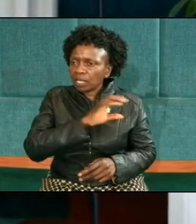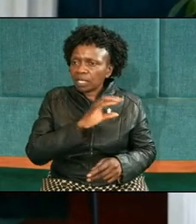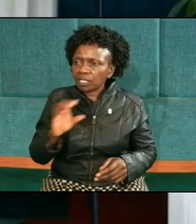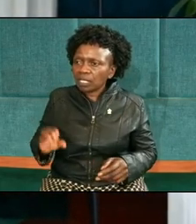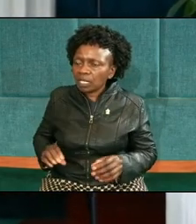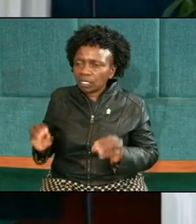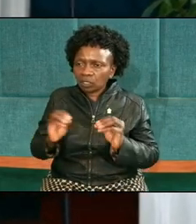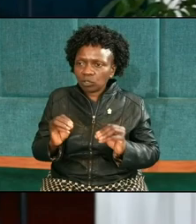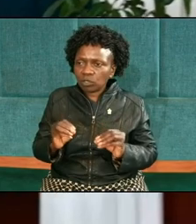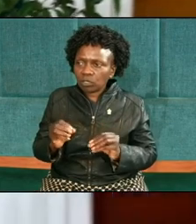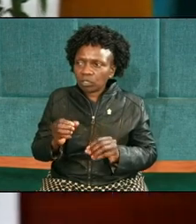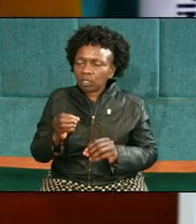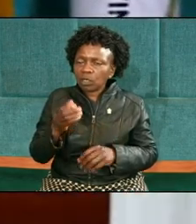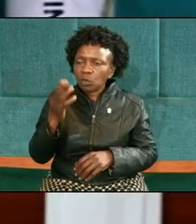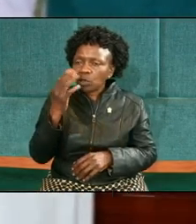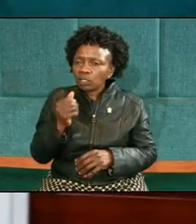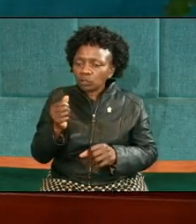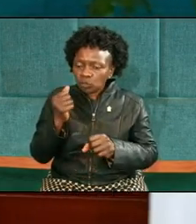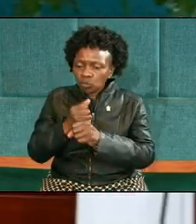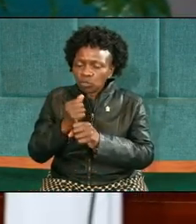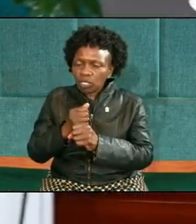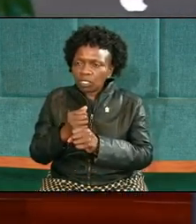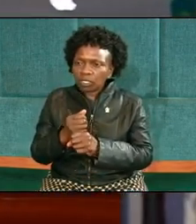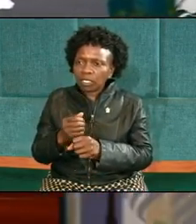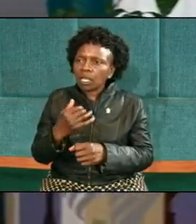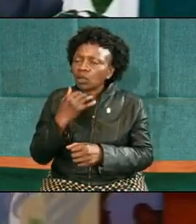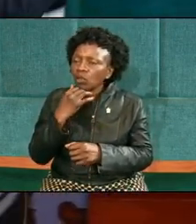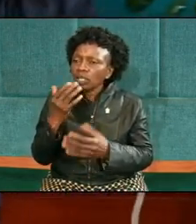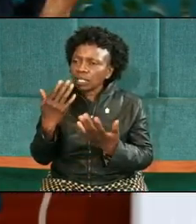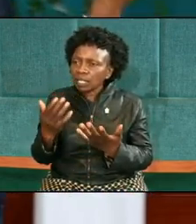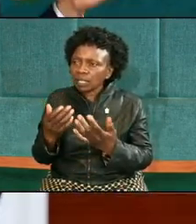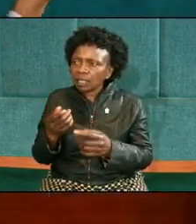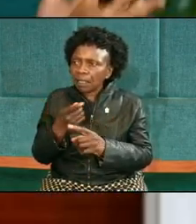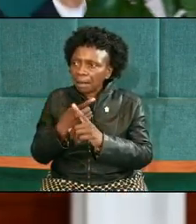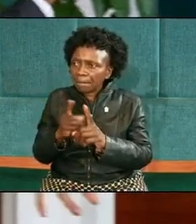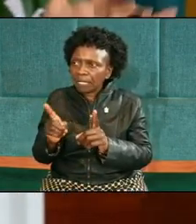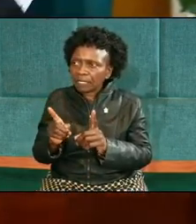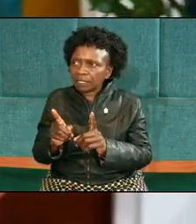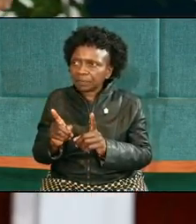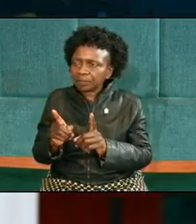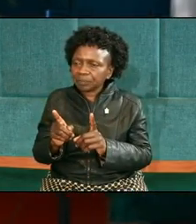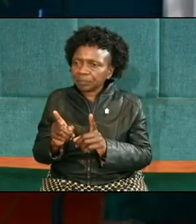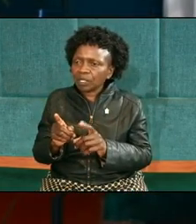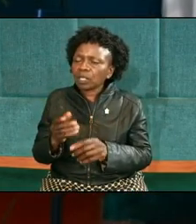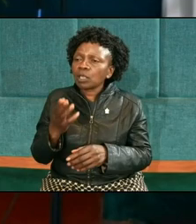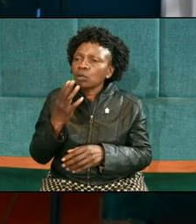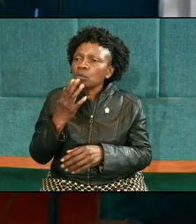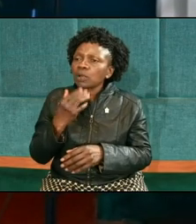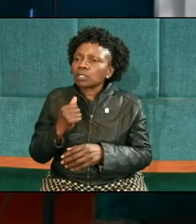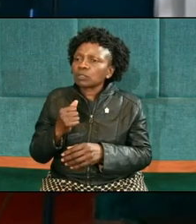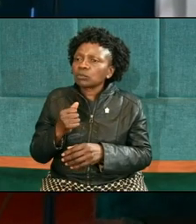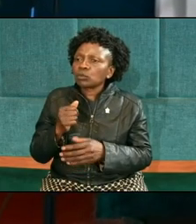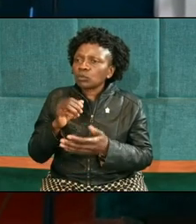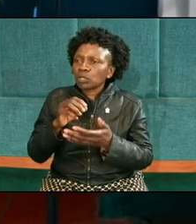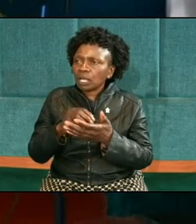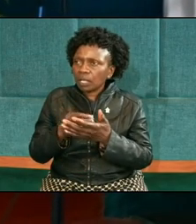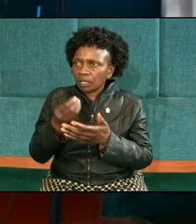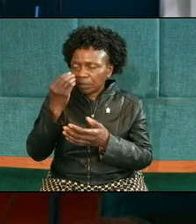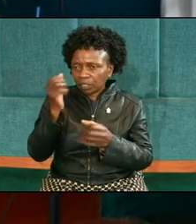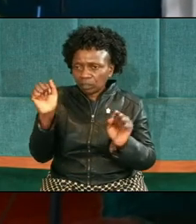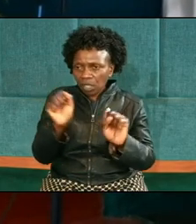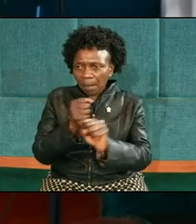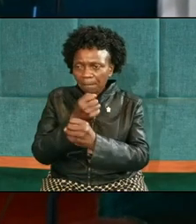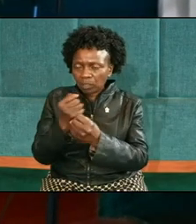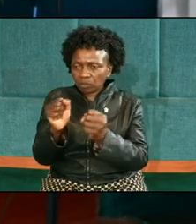they didn't want to do such wicked thing. Instead, the men did their best to row back to land, but they could